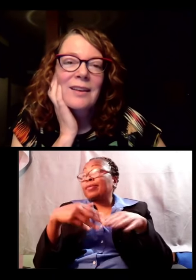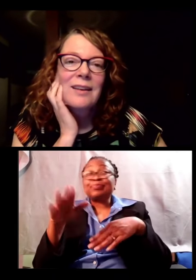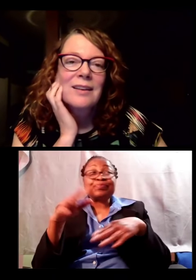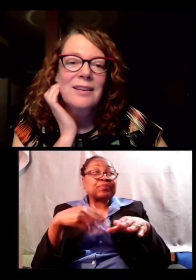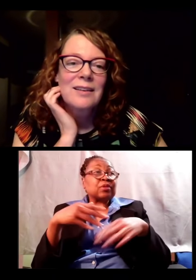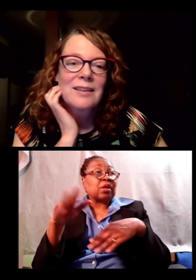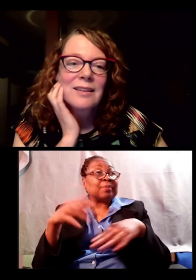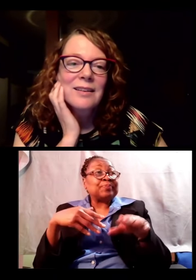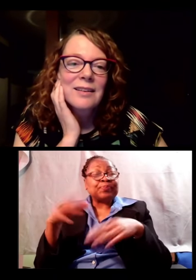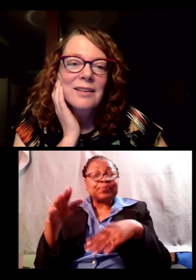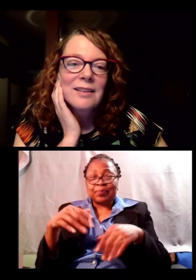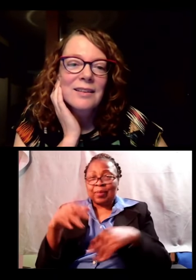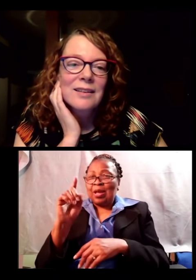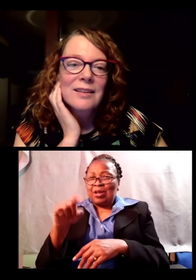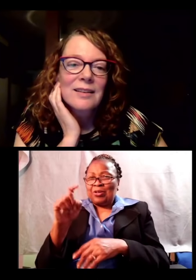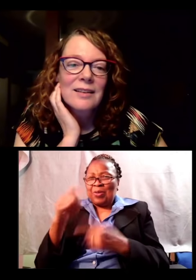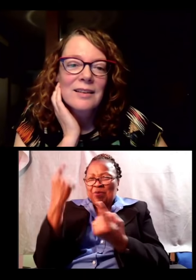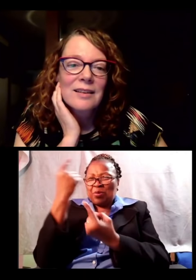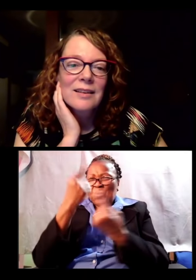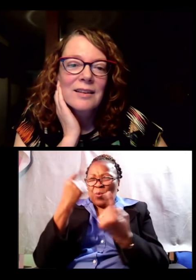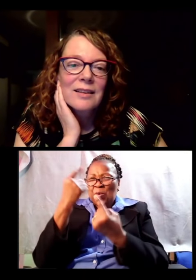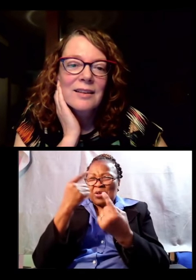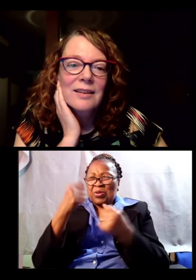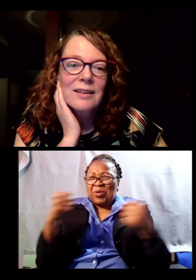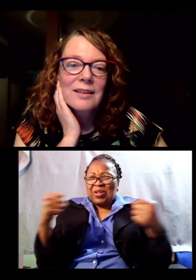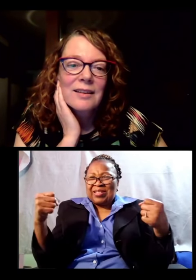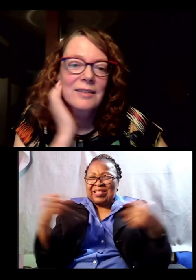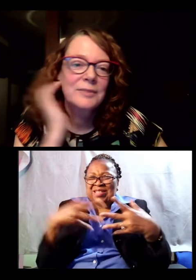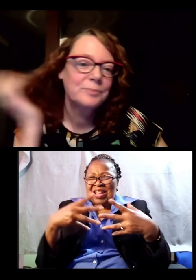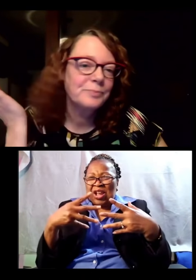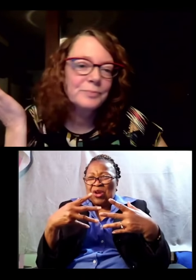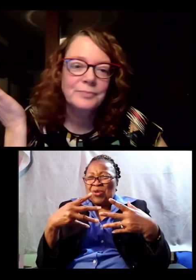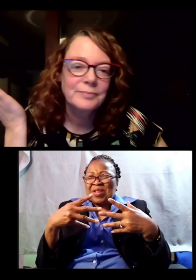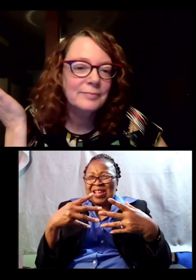You do have to wonder in horror films, why do they open the door?